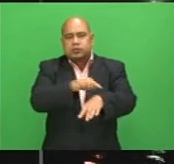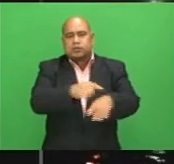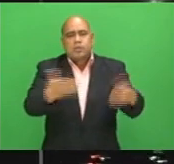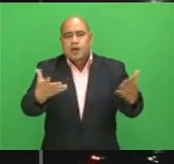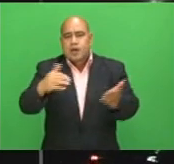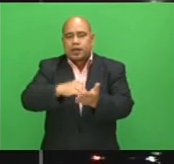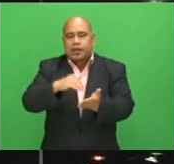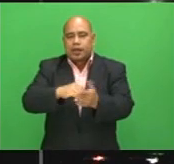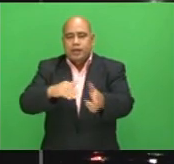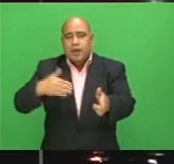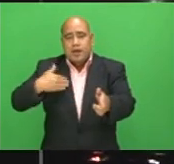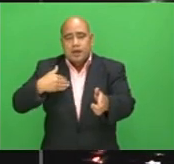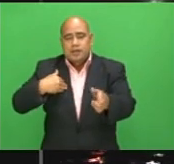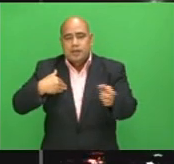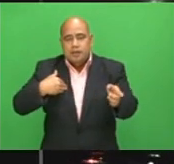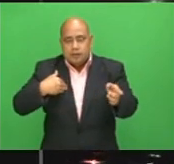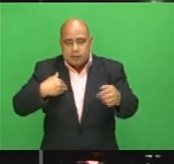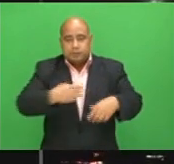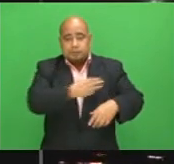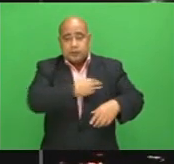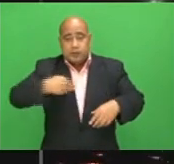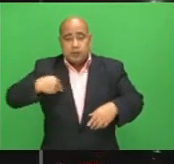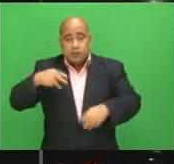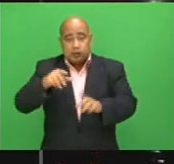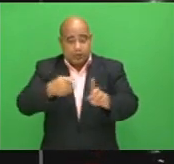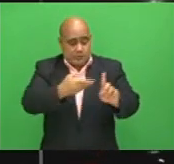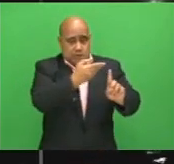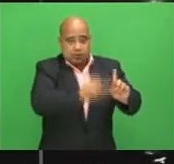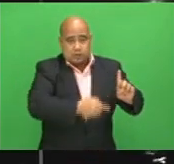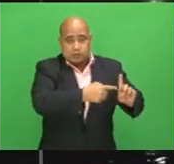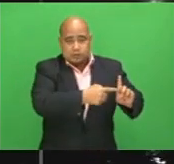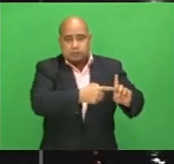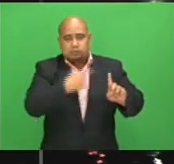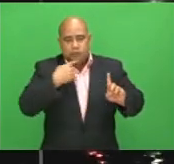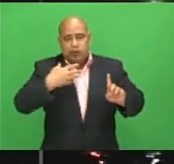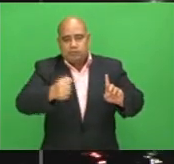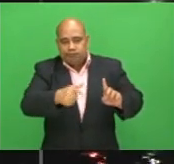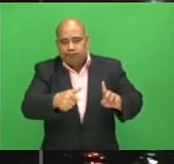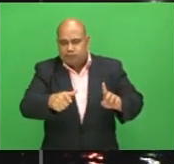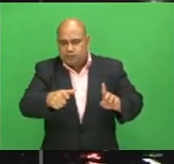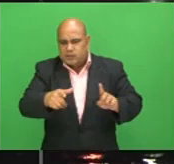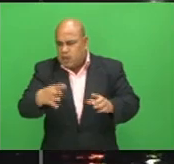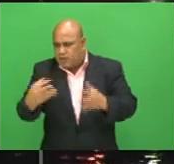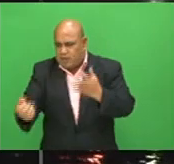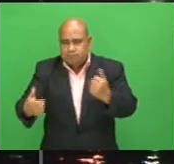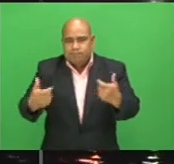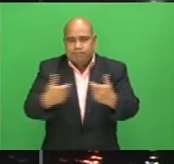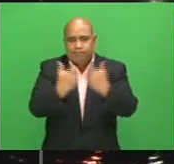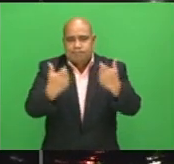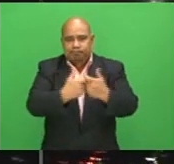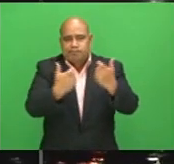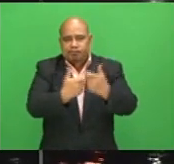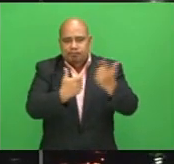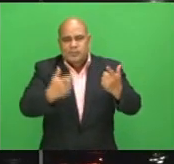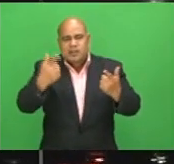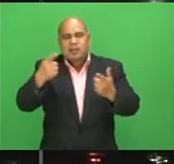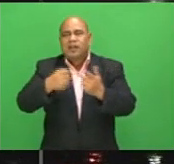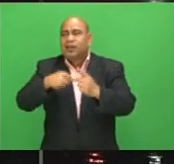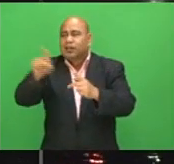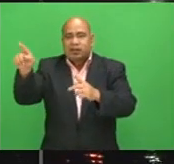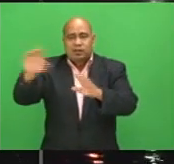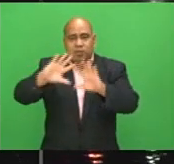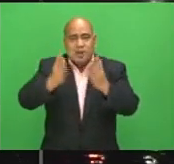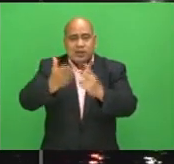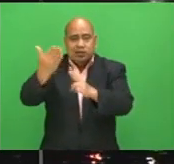Dr. Ifiremi Wanganabete says there are challenges as some of the manufacturing countries were on lockdown, halting production.